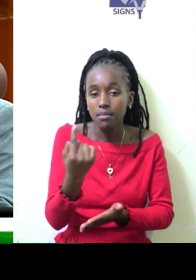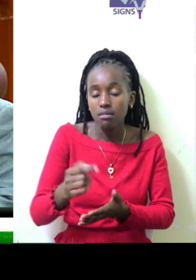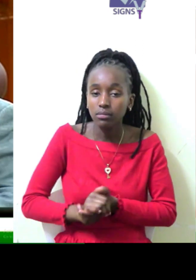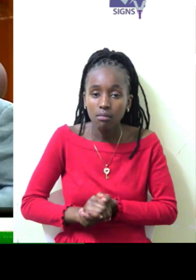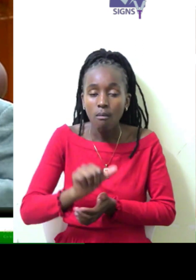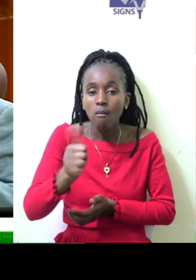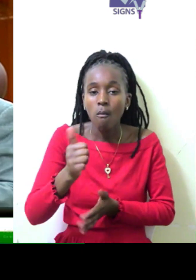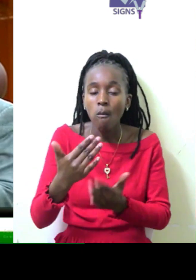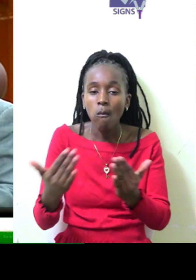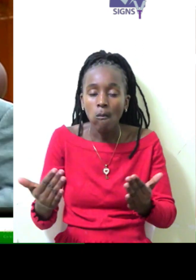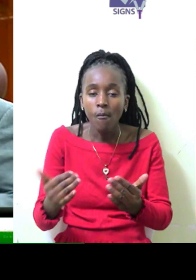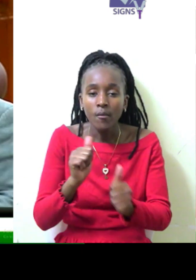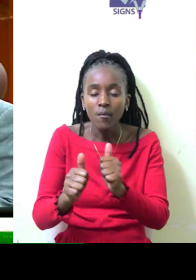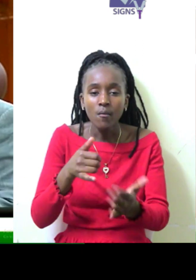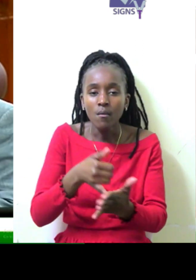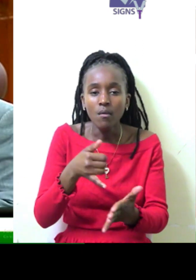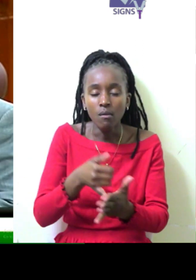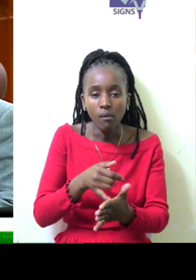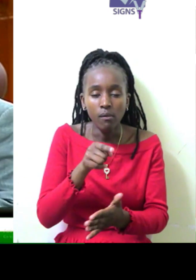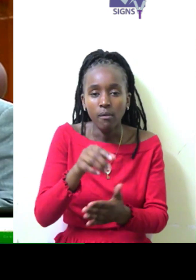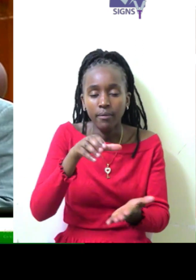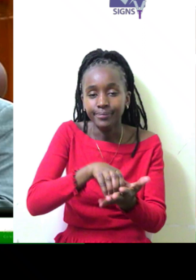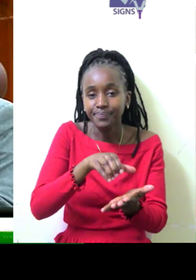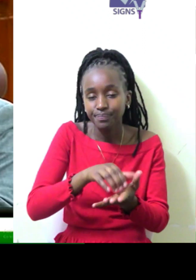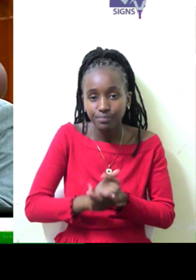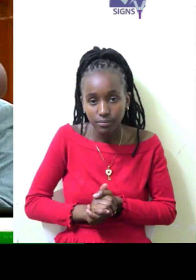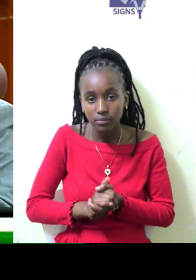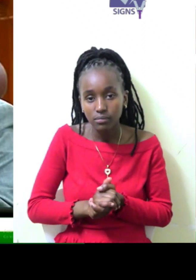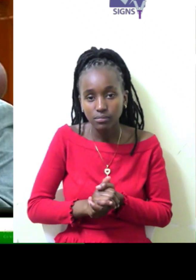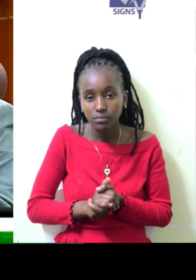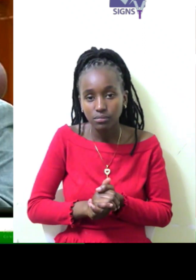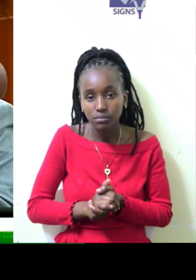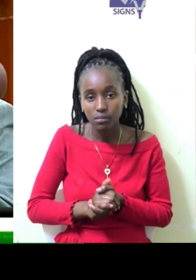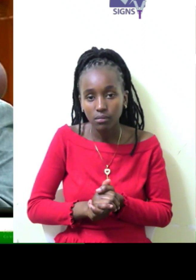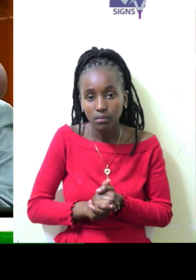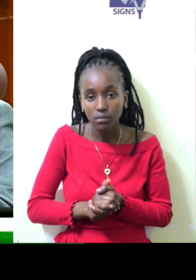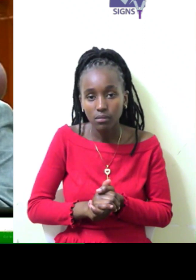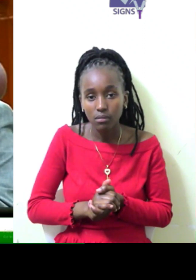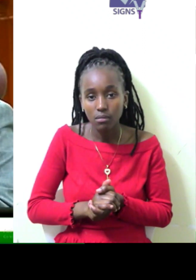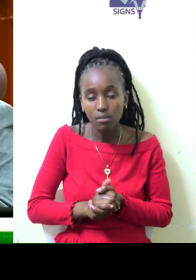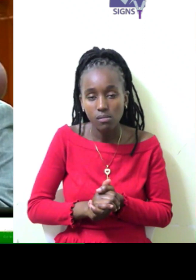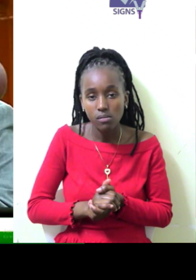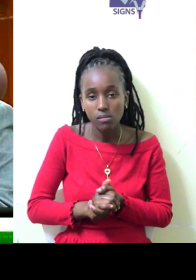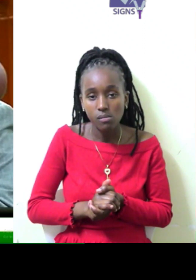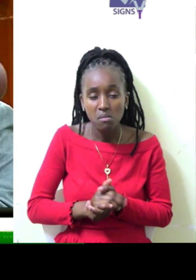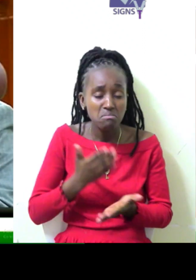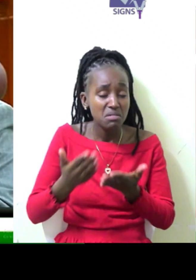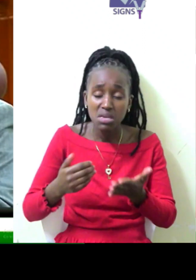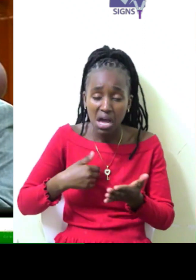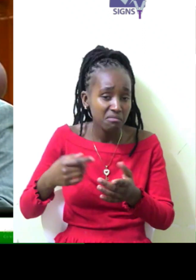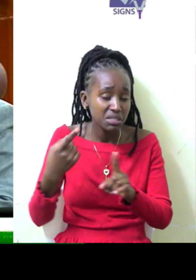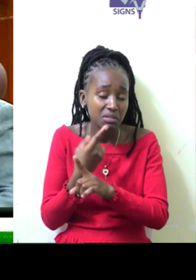details about how to elevate our situation has had some other mitigation given out in the